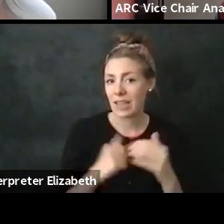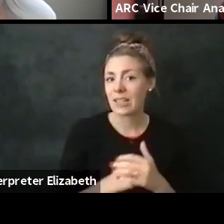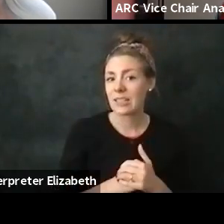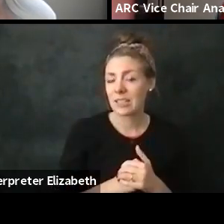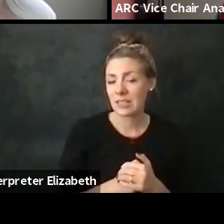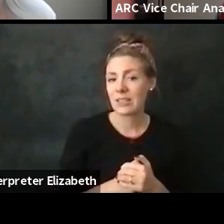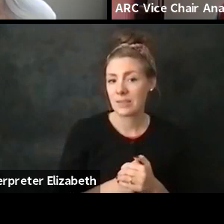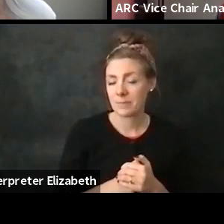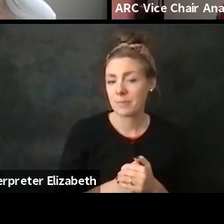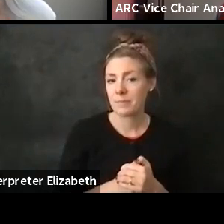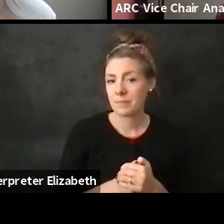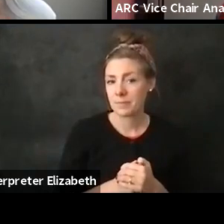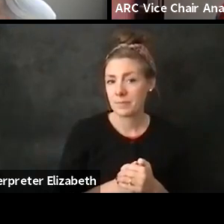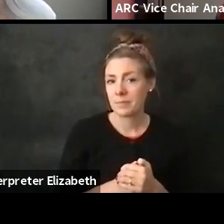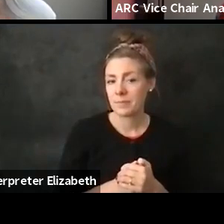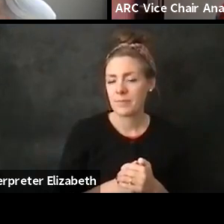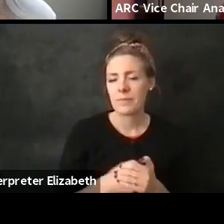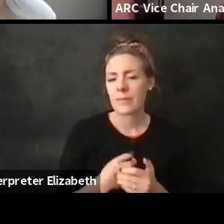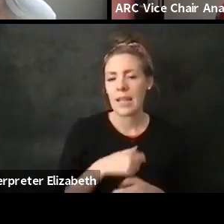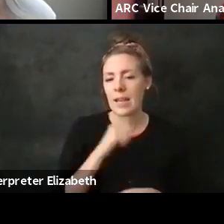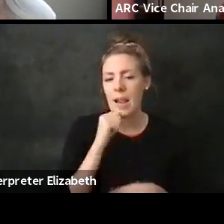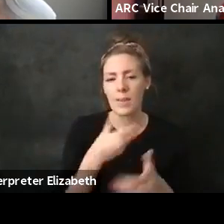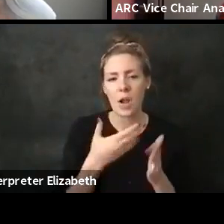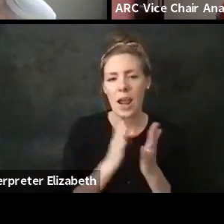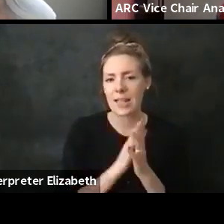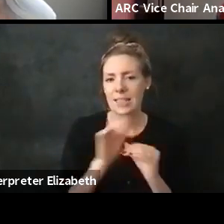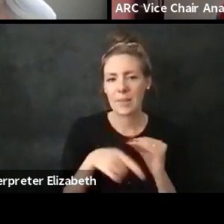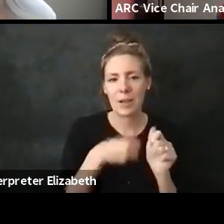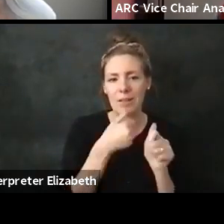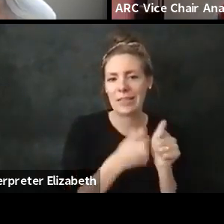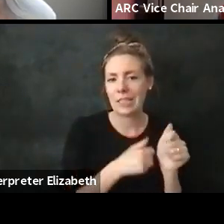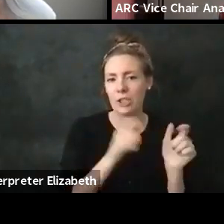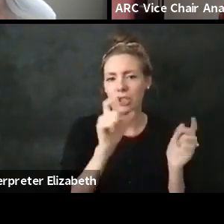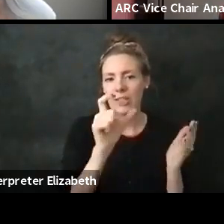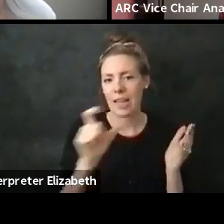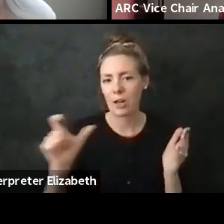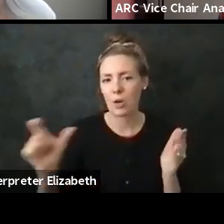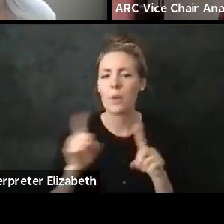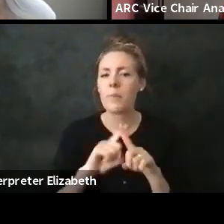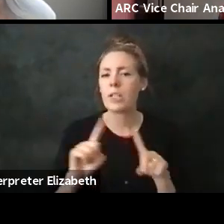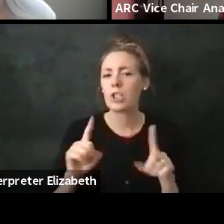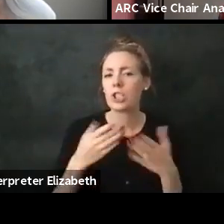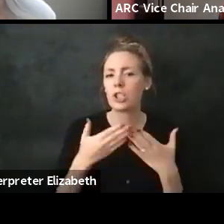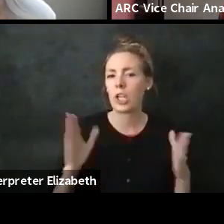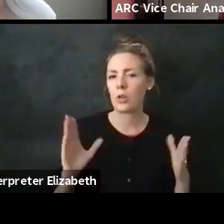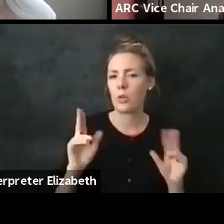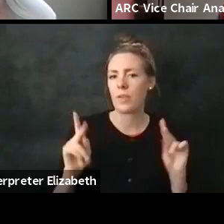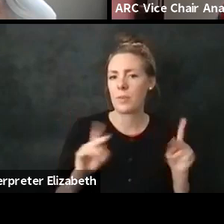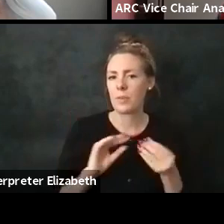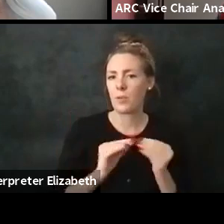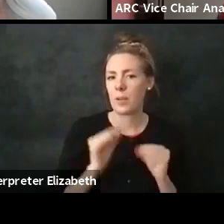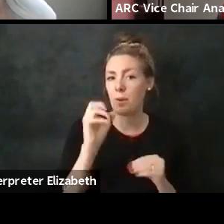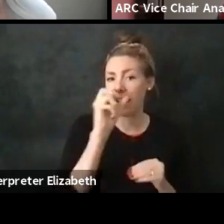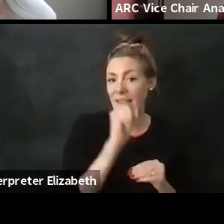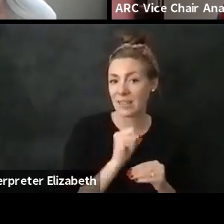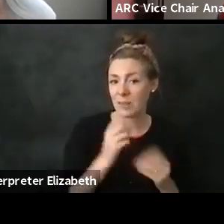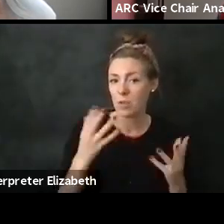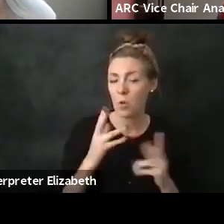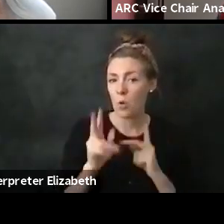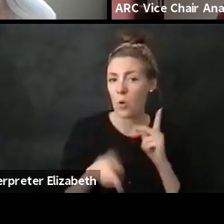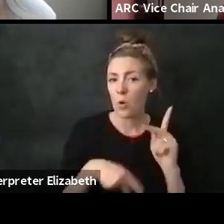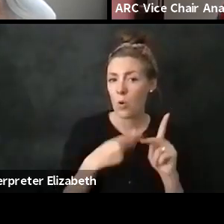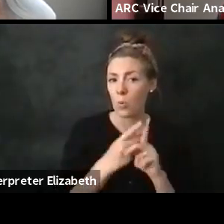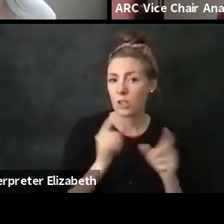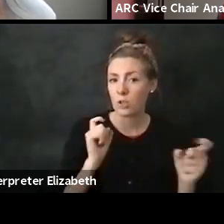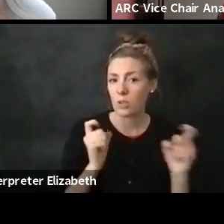given those and I'm not going to ask about each one of those categories, but just the population estimates, what sort of changes